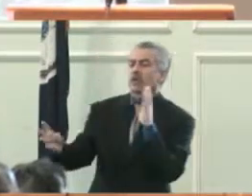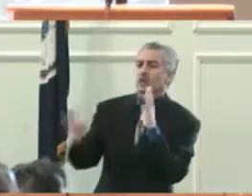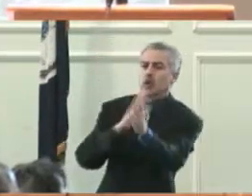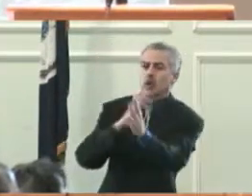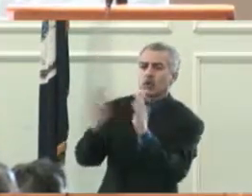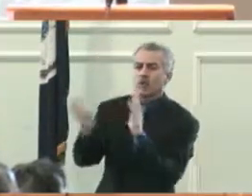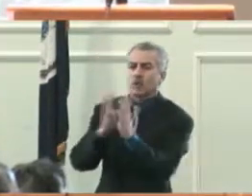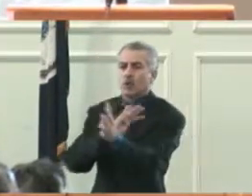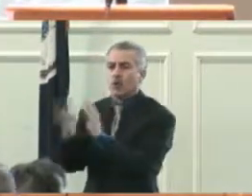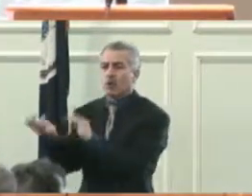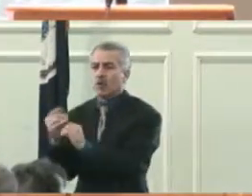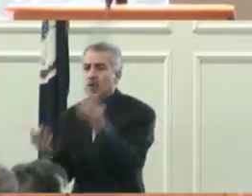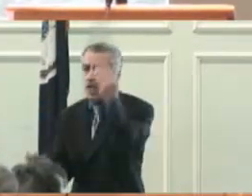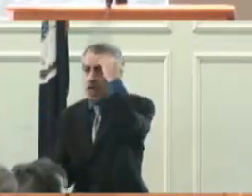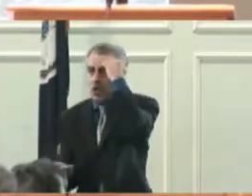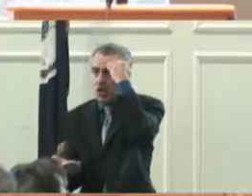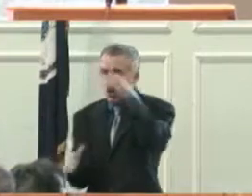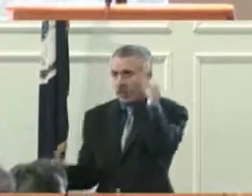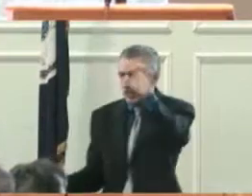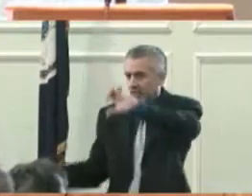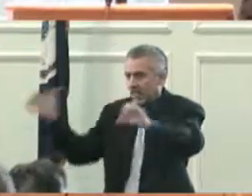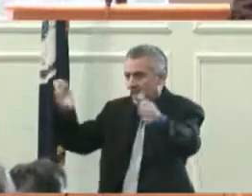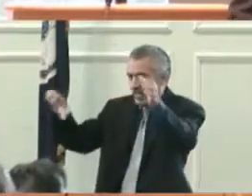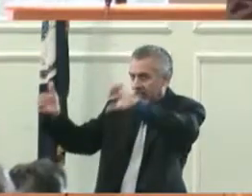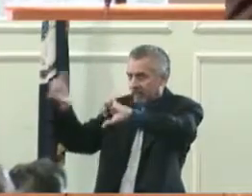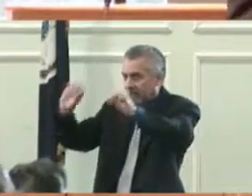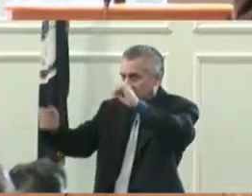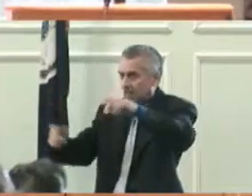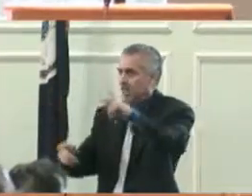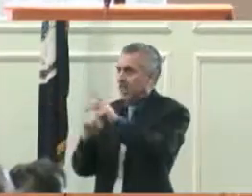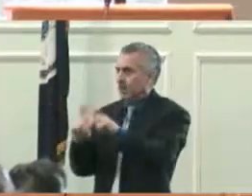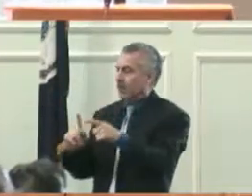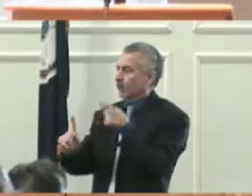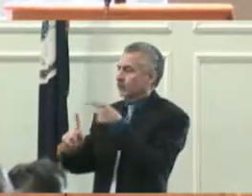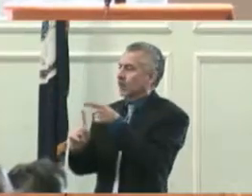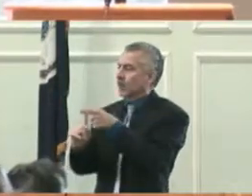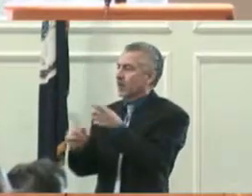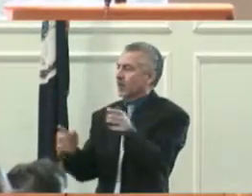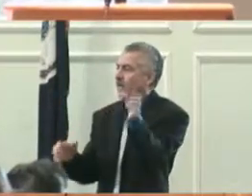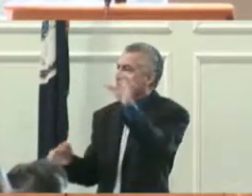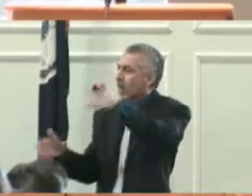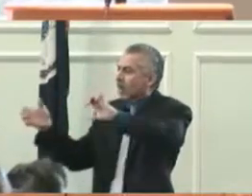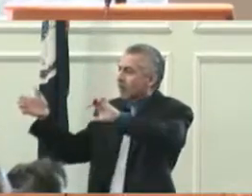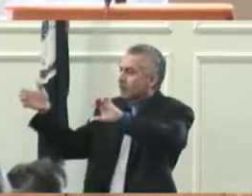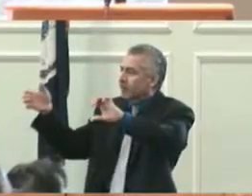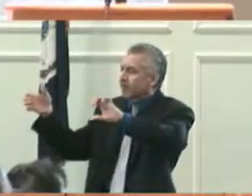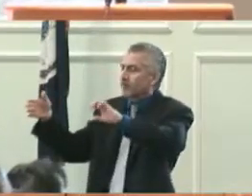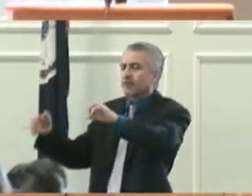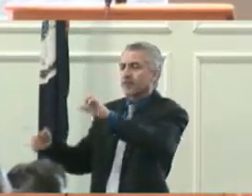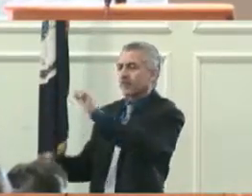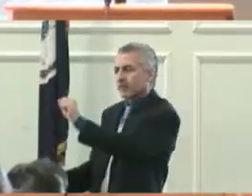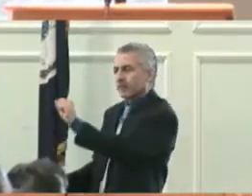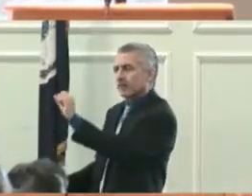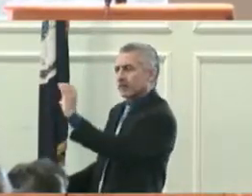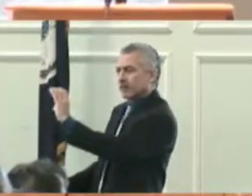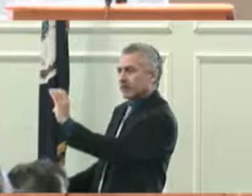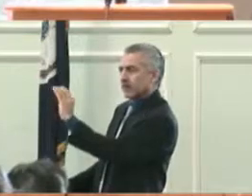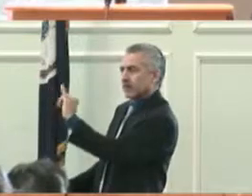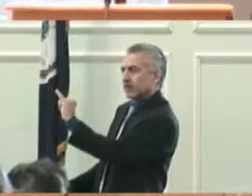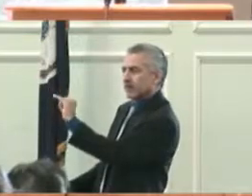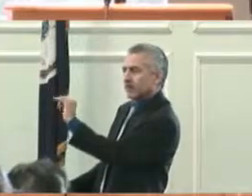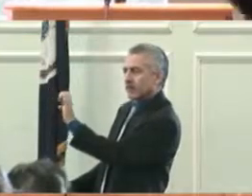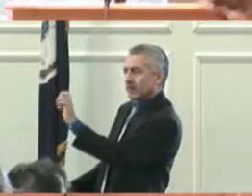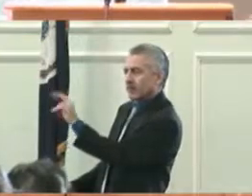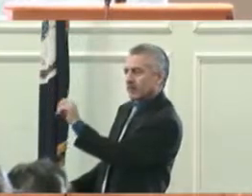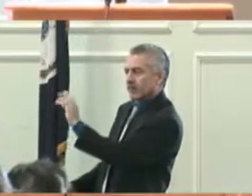and knowledge shall increase. Some people think that this verse refers to the fact that we are advancing in all